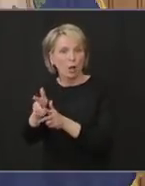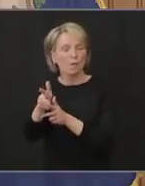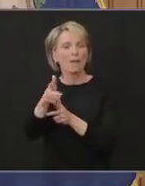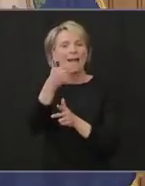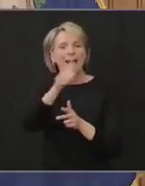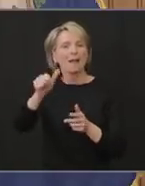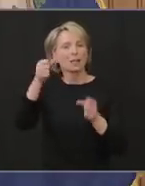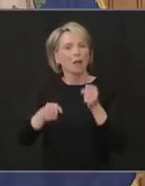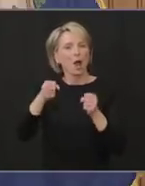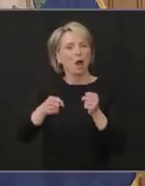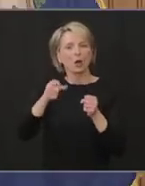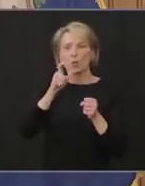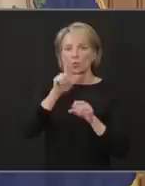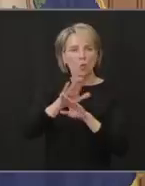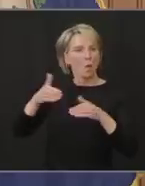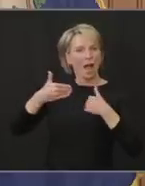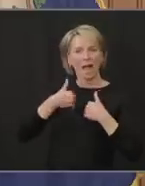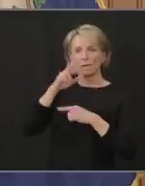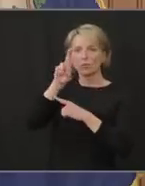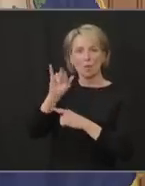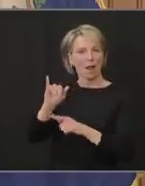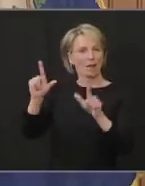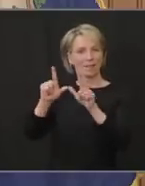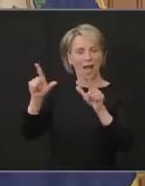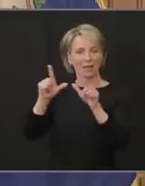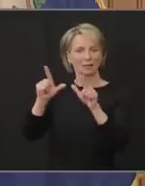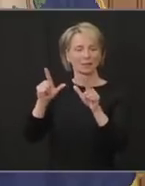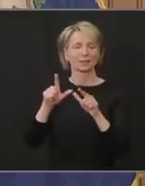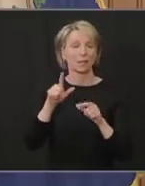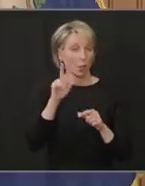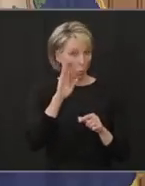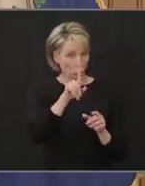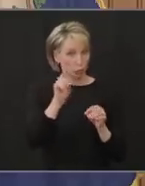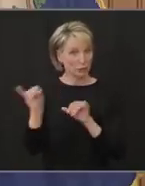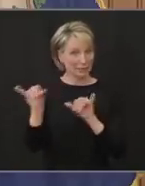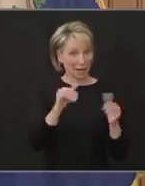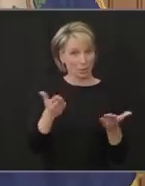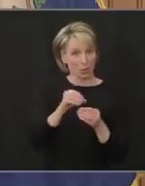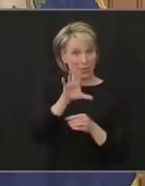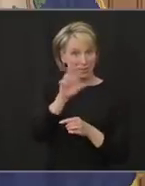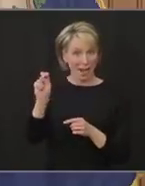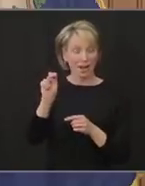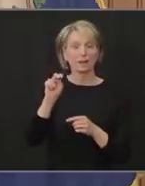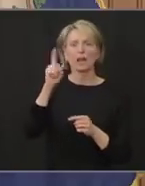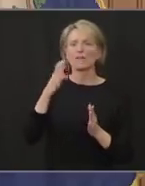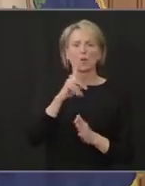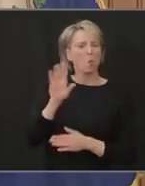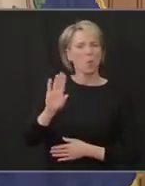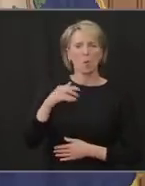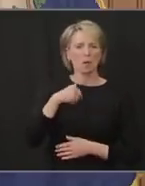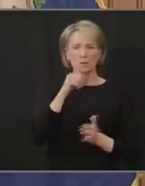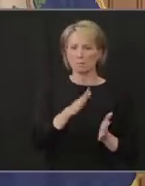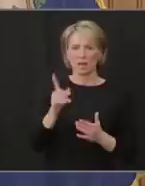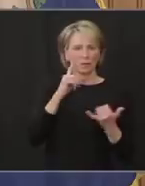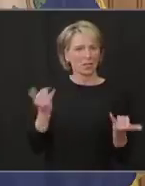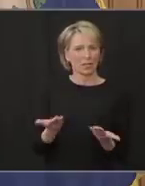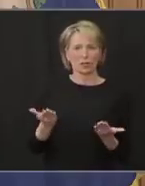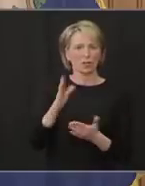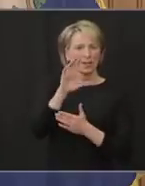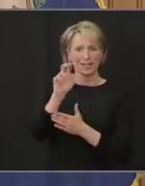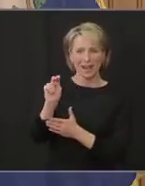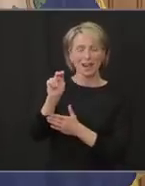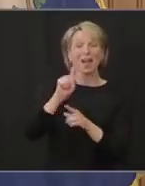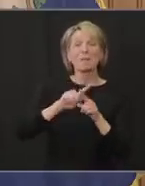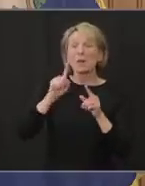about that at all here in the state of Connecticut? I'm not talking about that at this point. But as I pointed out to you, The roads are pretty